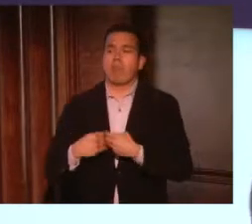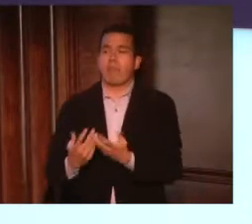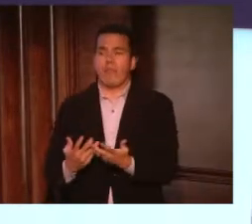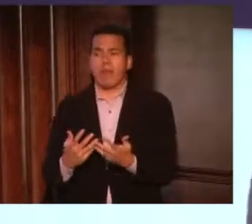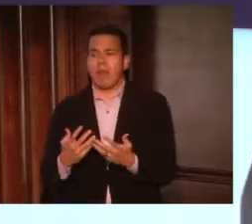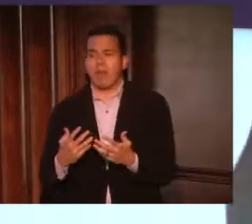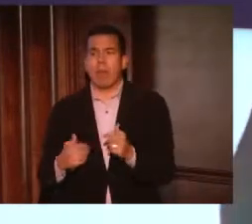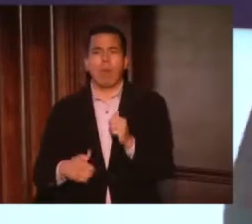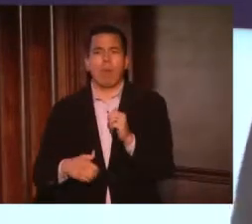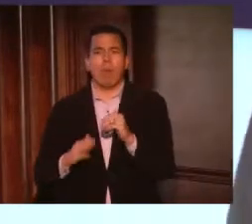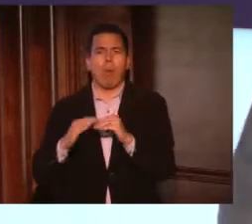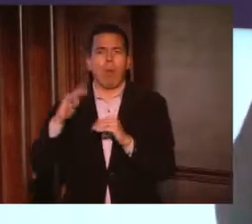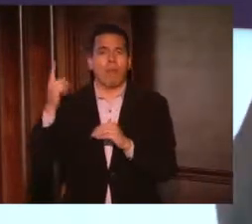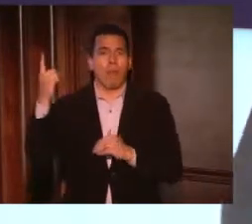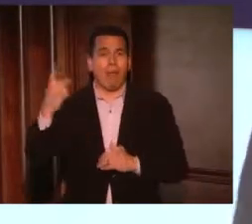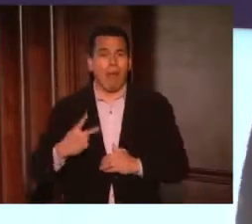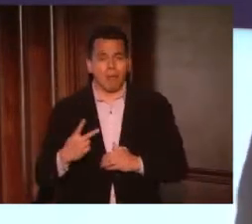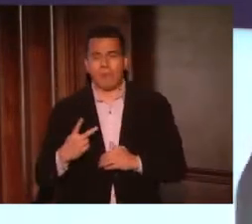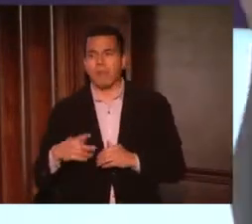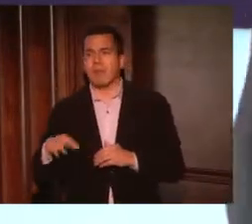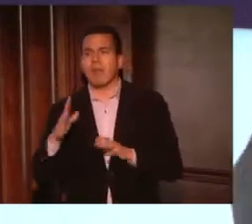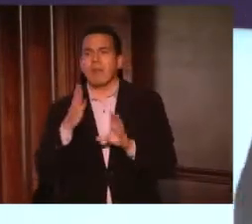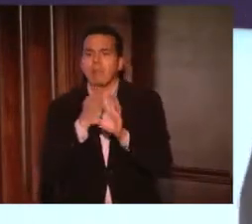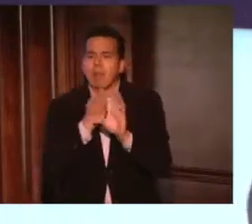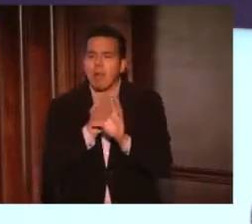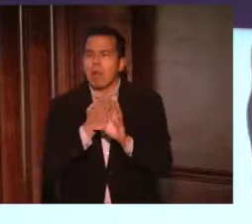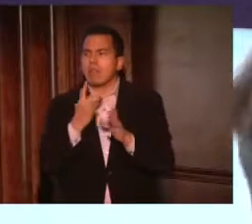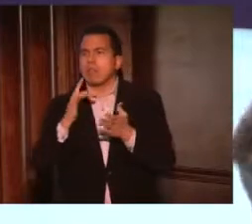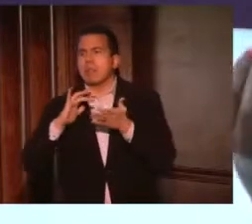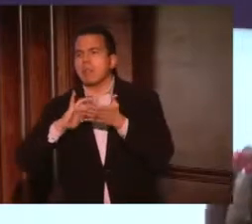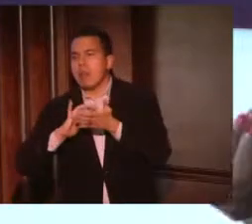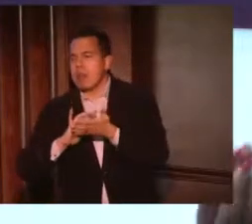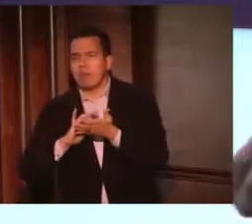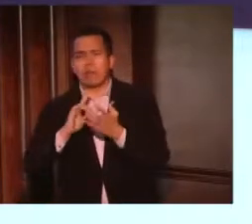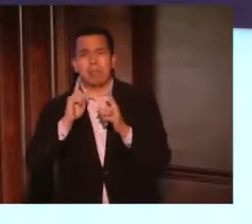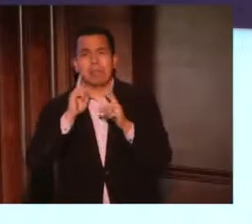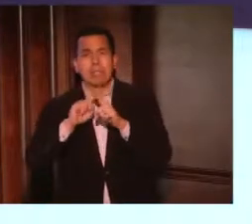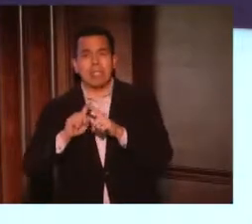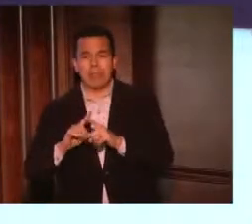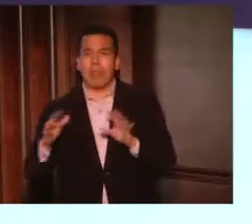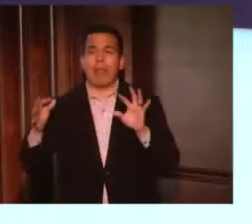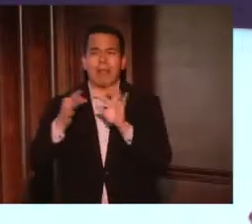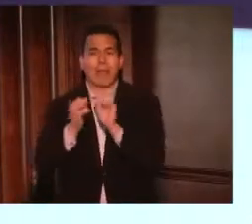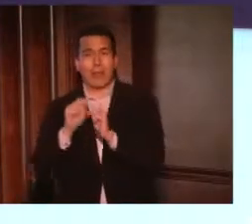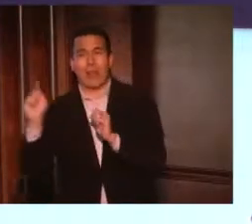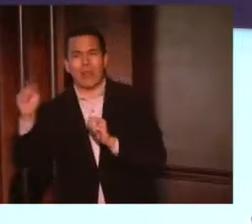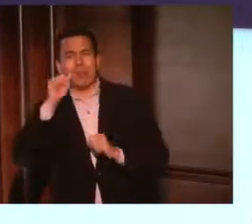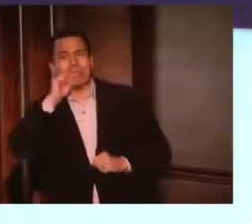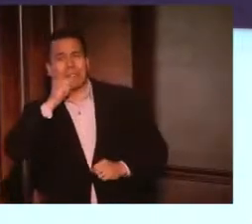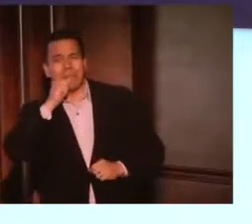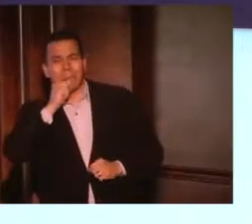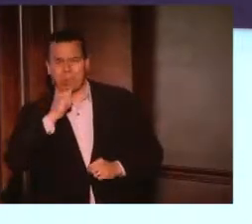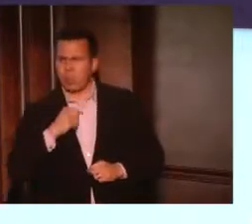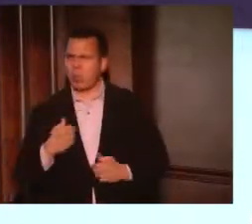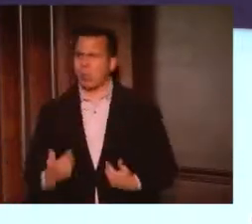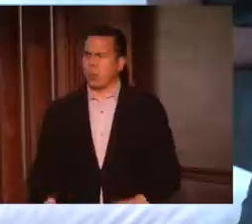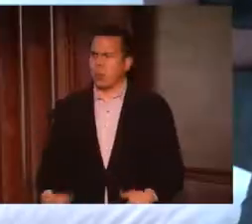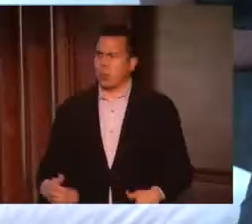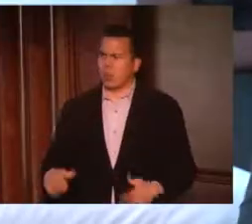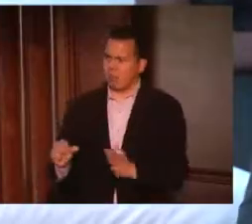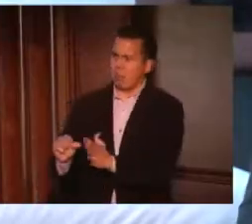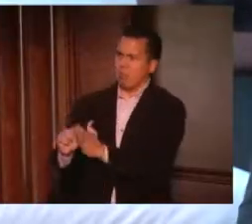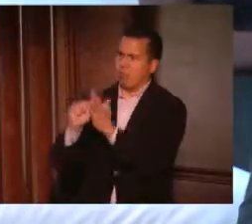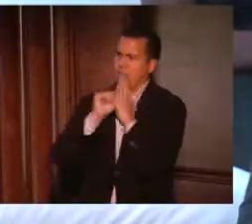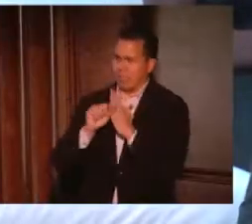to support groups and psychiatrists and psychologists and the information that they really needed. Yeah. That's extraordinary. I think that deserves a